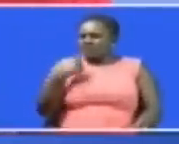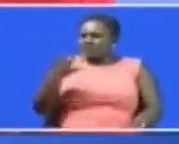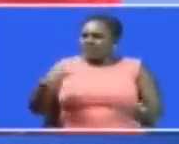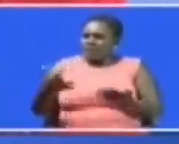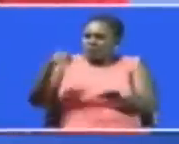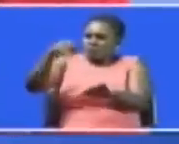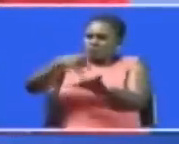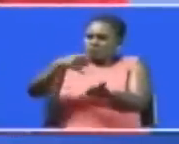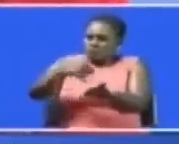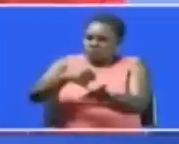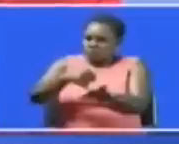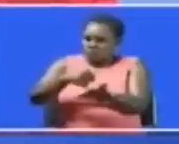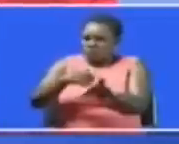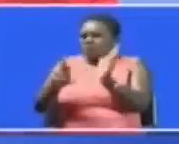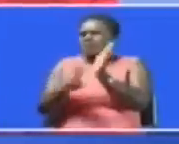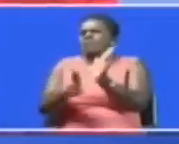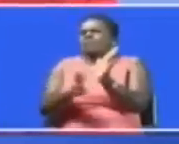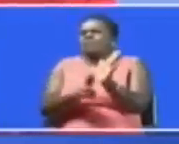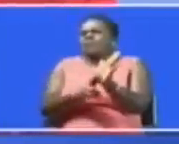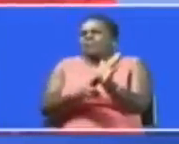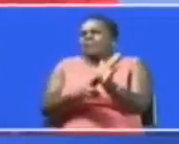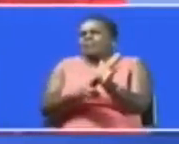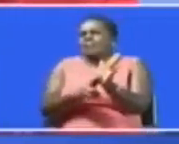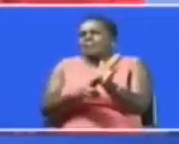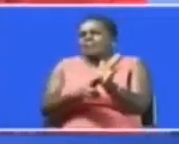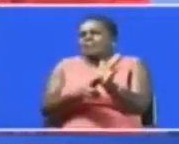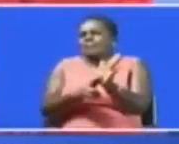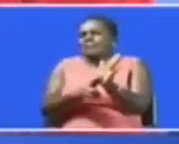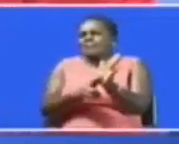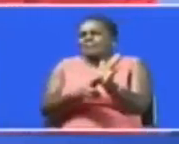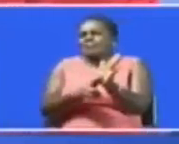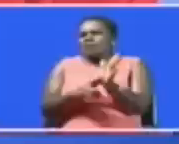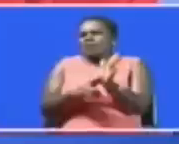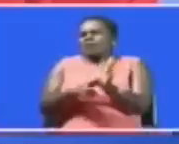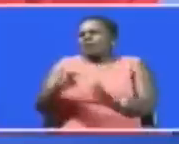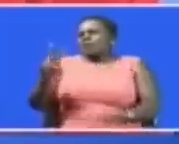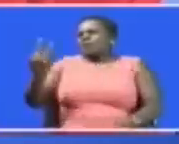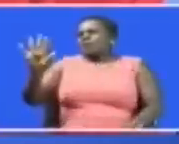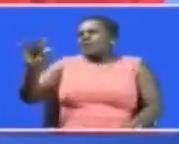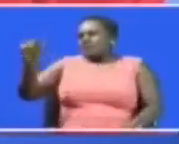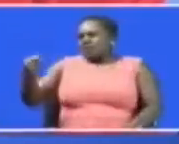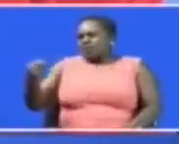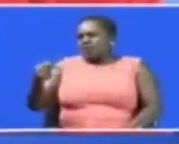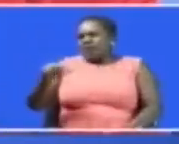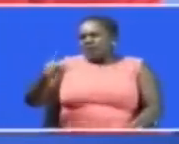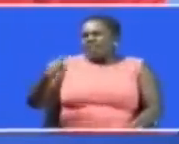about inclusivity in as far as representation, that there lacks parity, that one constituency has 25,000, one